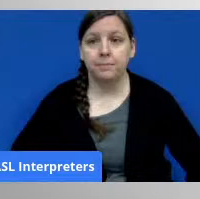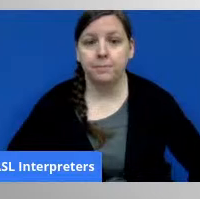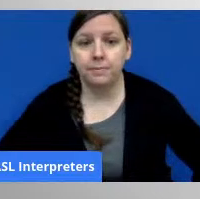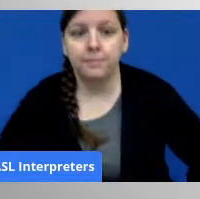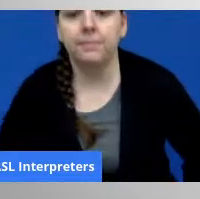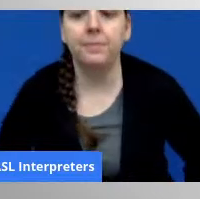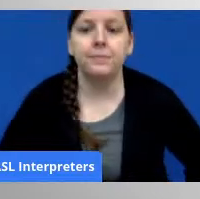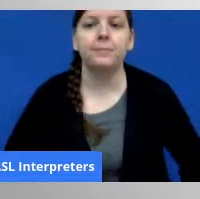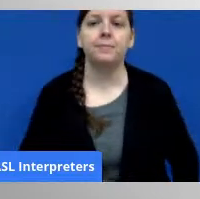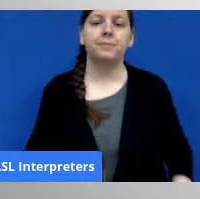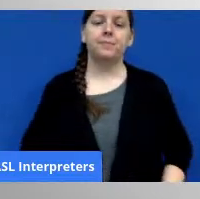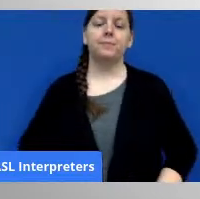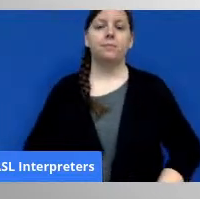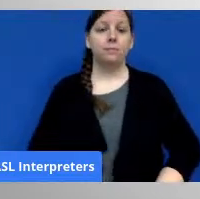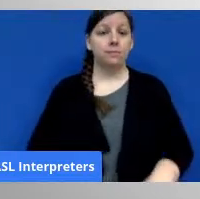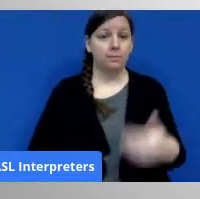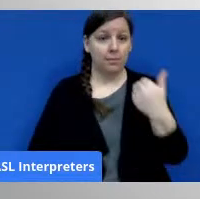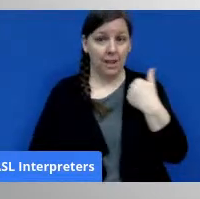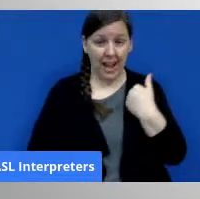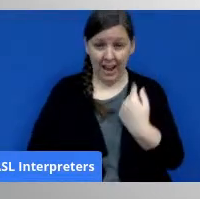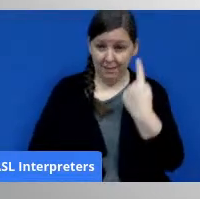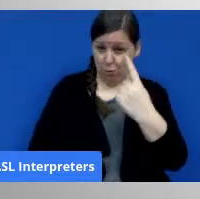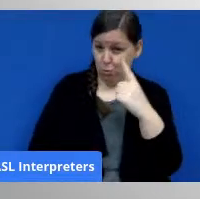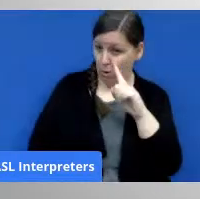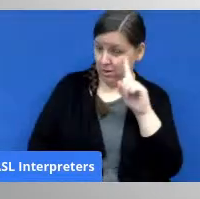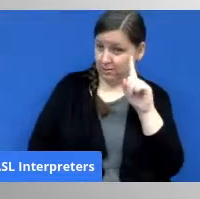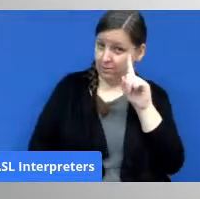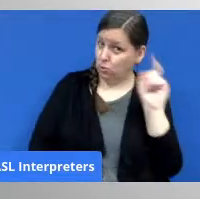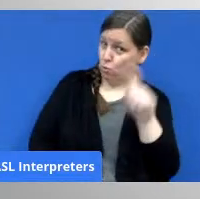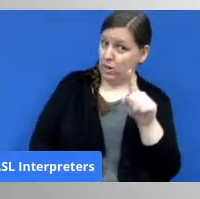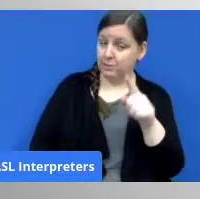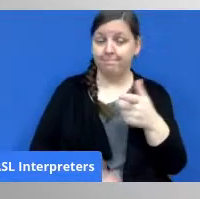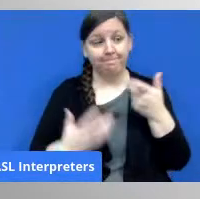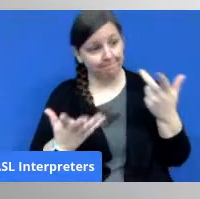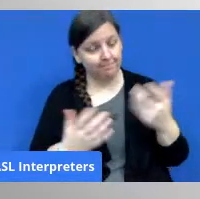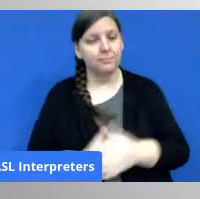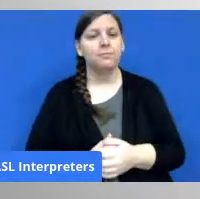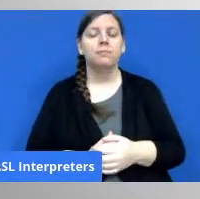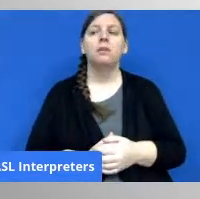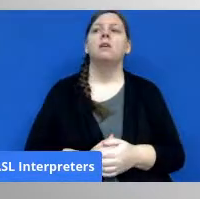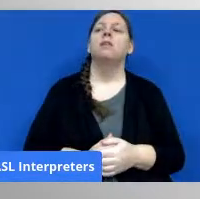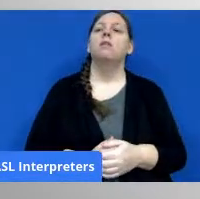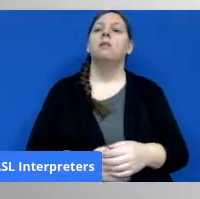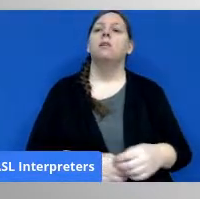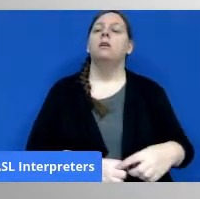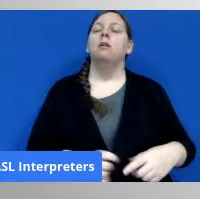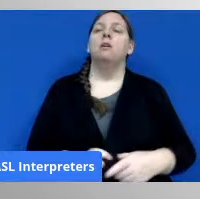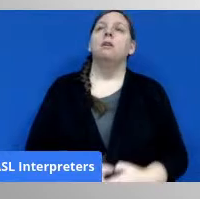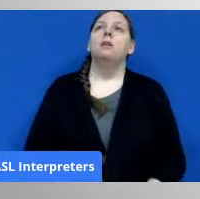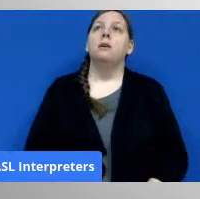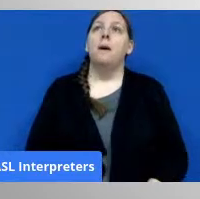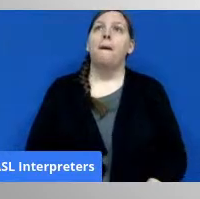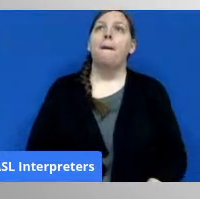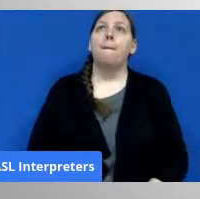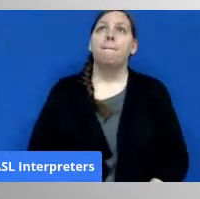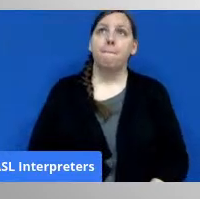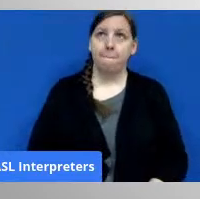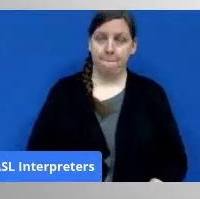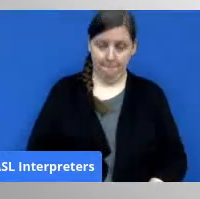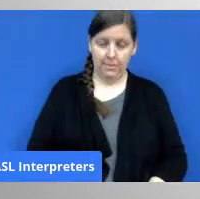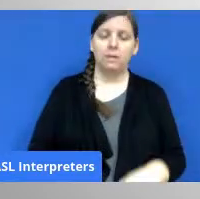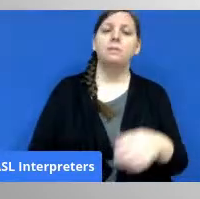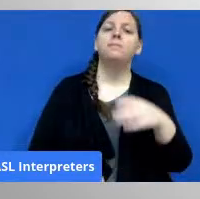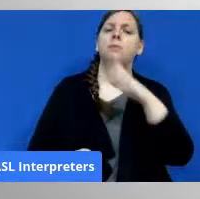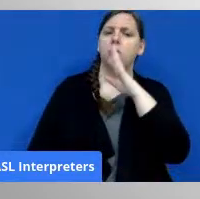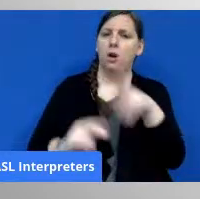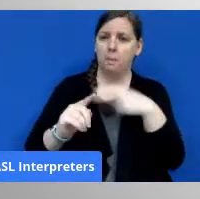Shannon, I had one question. Yes. How, in terms of your Grow It, Know